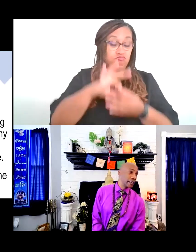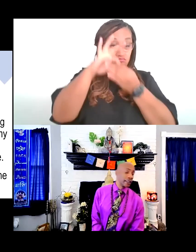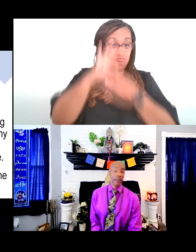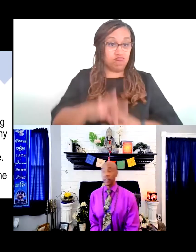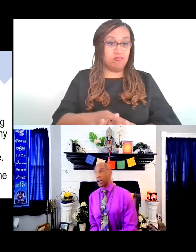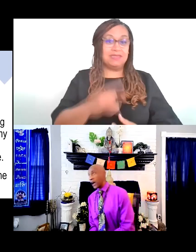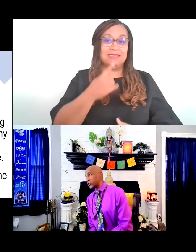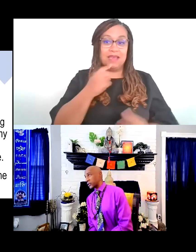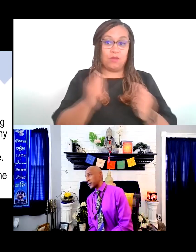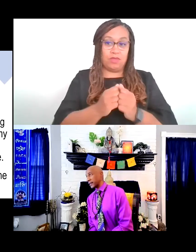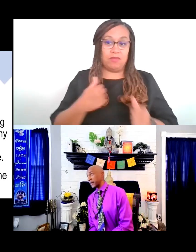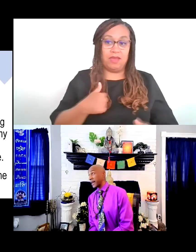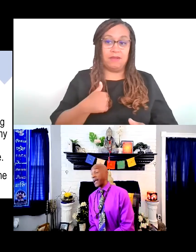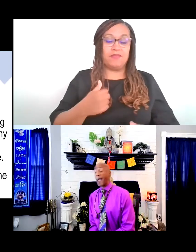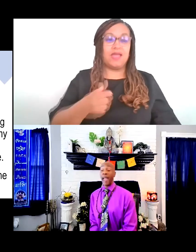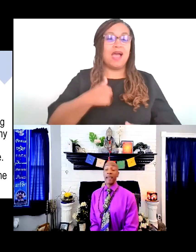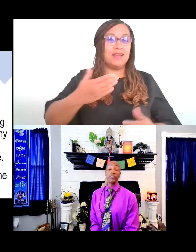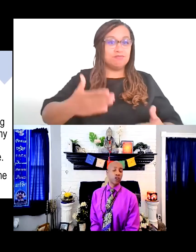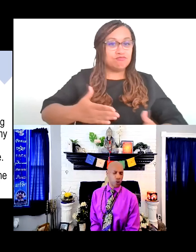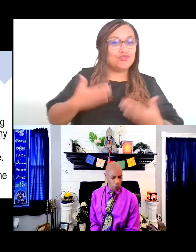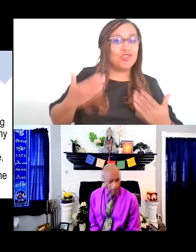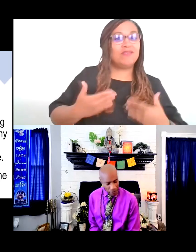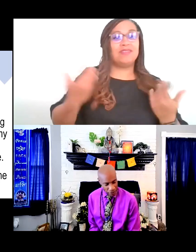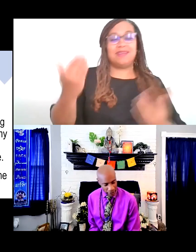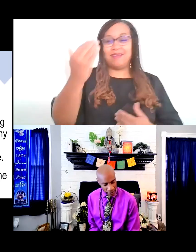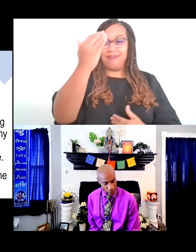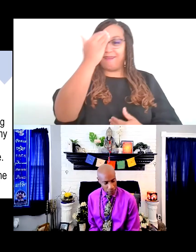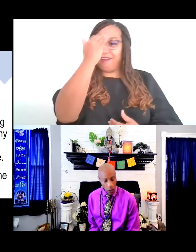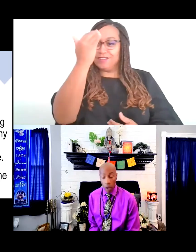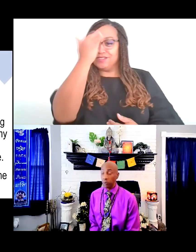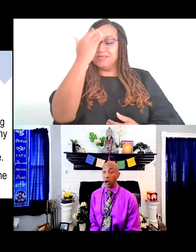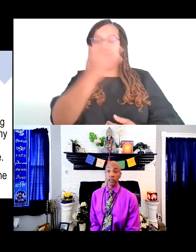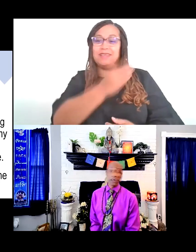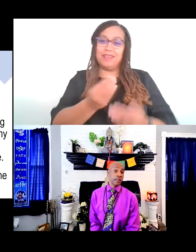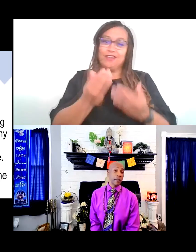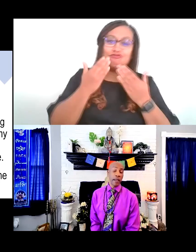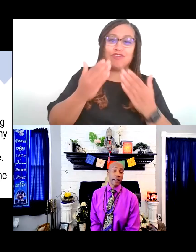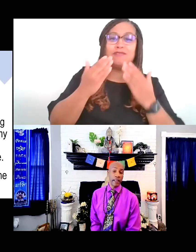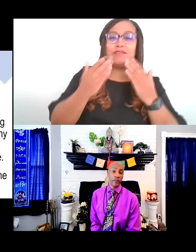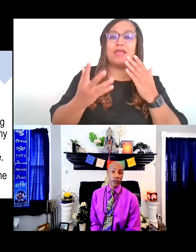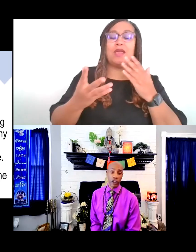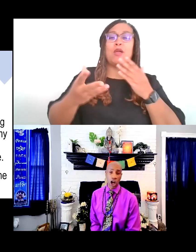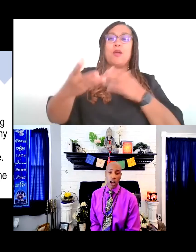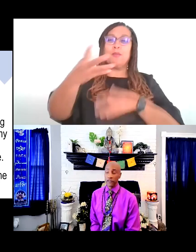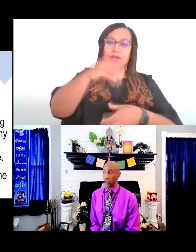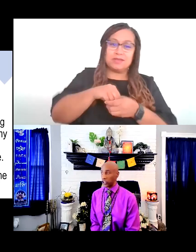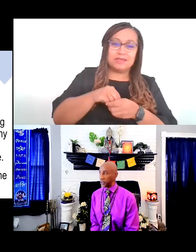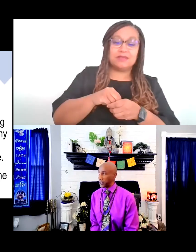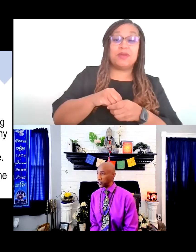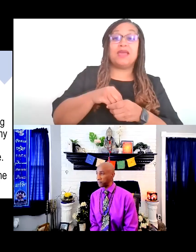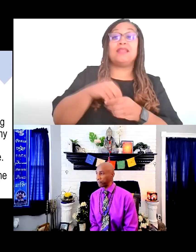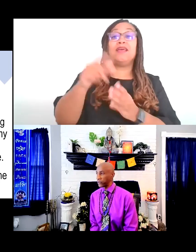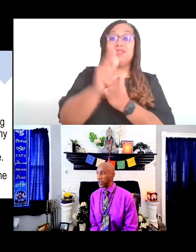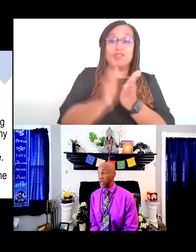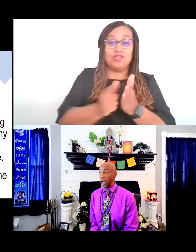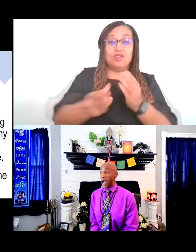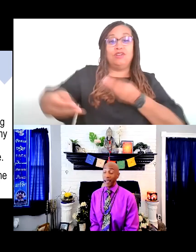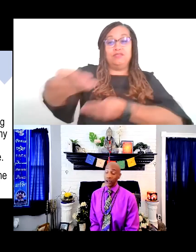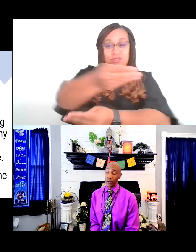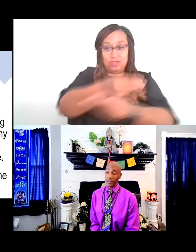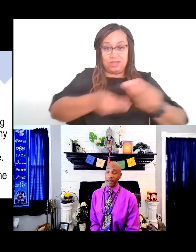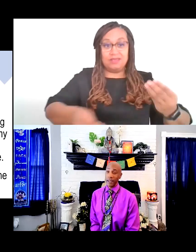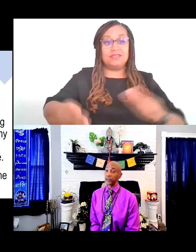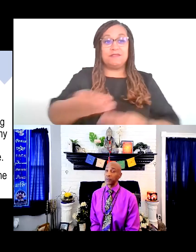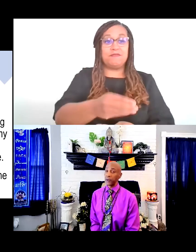joyfully, consciously, and gratefully participate in the law of circulation.